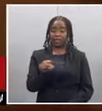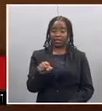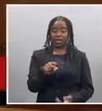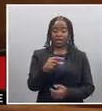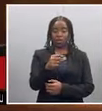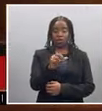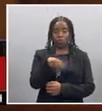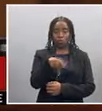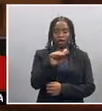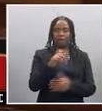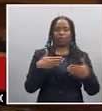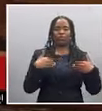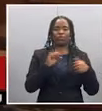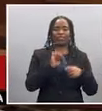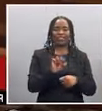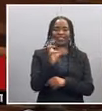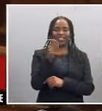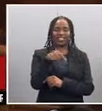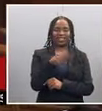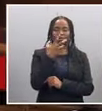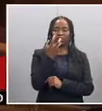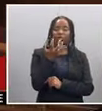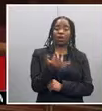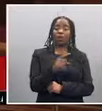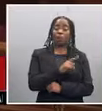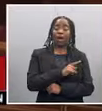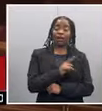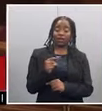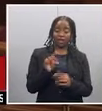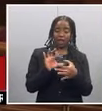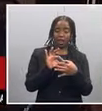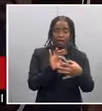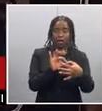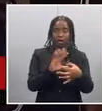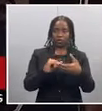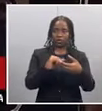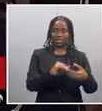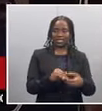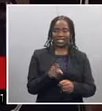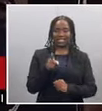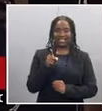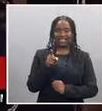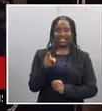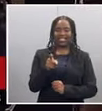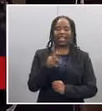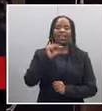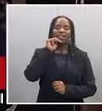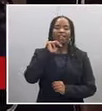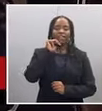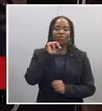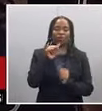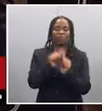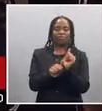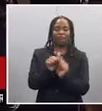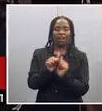Free State High Court in Bloemfontein today. Amongst the Gupta-linked associates is Varun Gupta, nephew to the Gupta brothers,